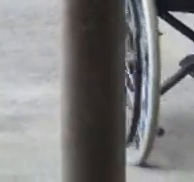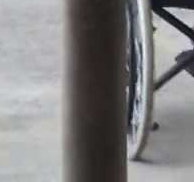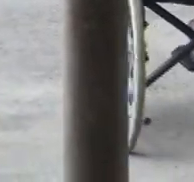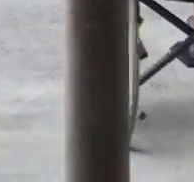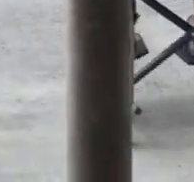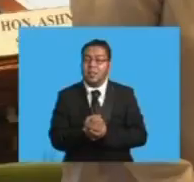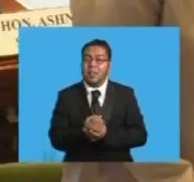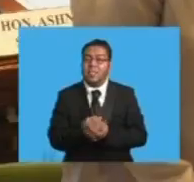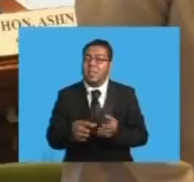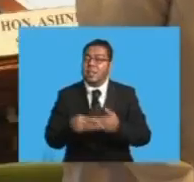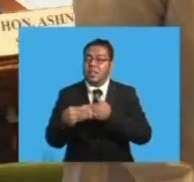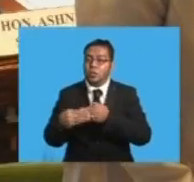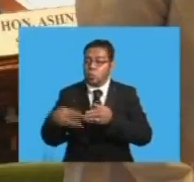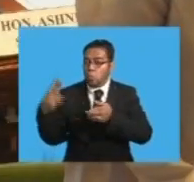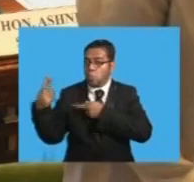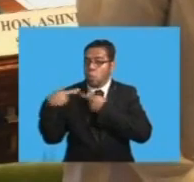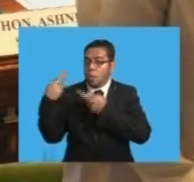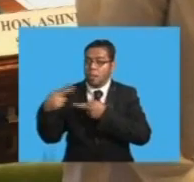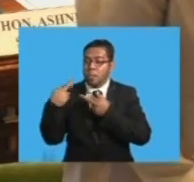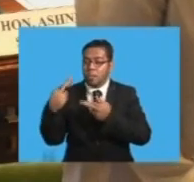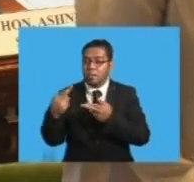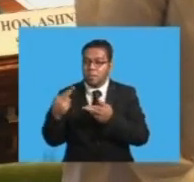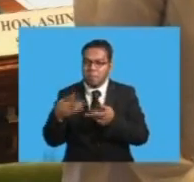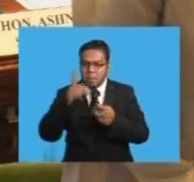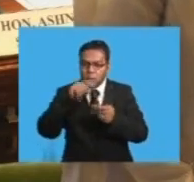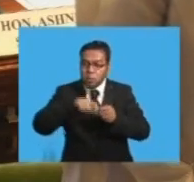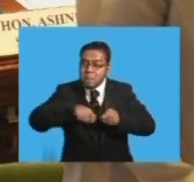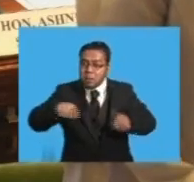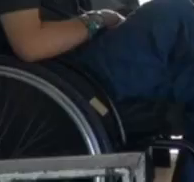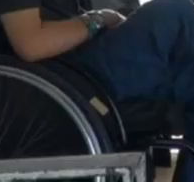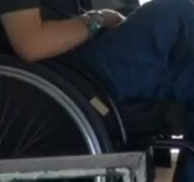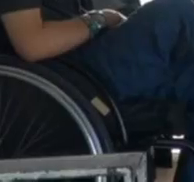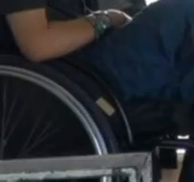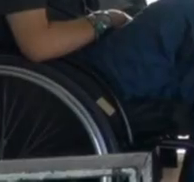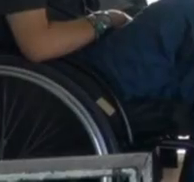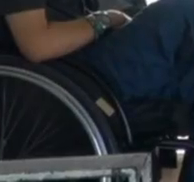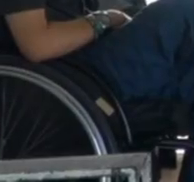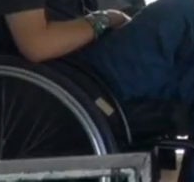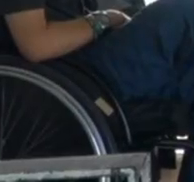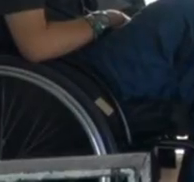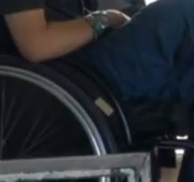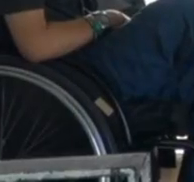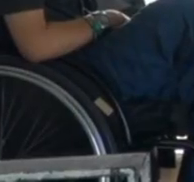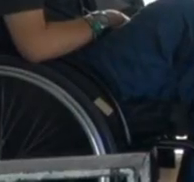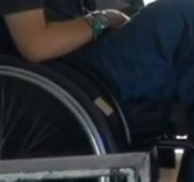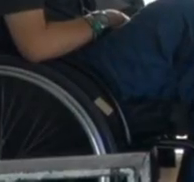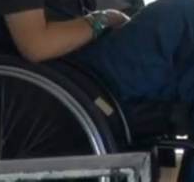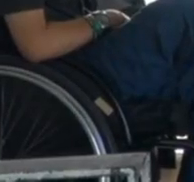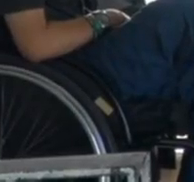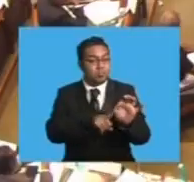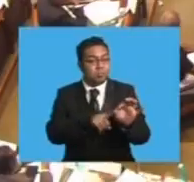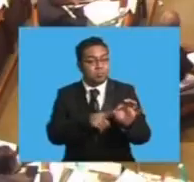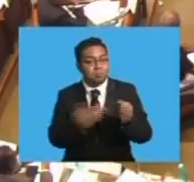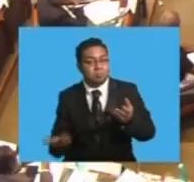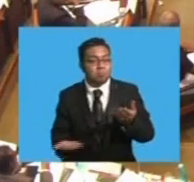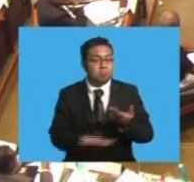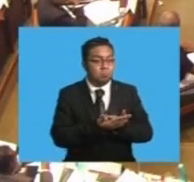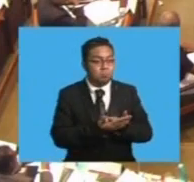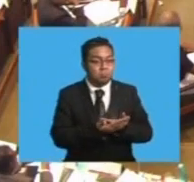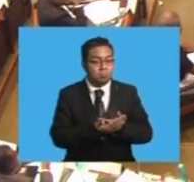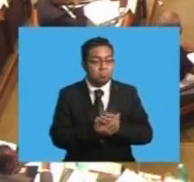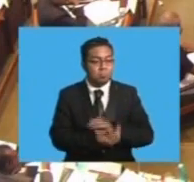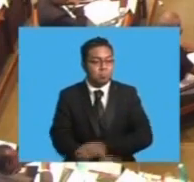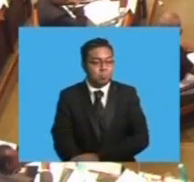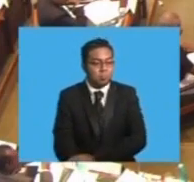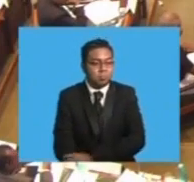able to measure the actions on the ground. Vuniwanga also adds they have a budget of more than $9 million